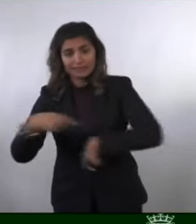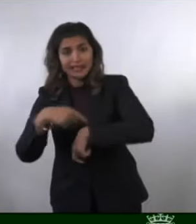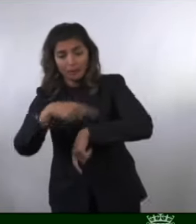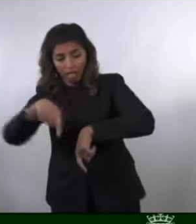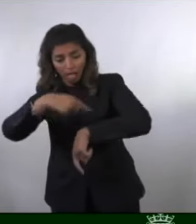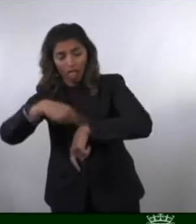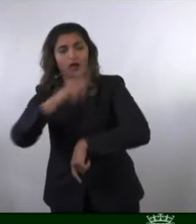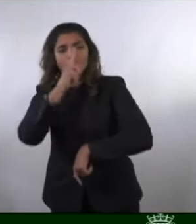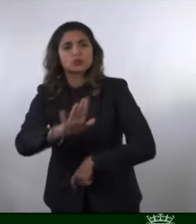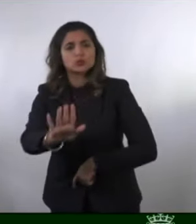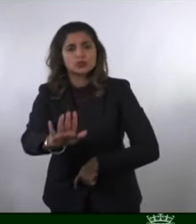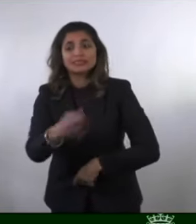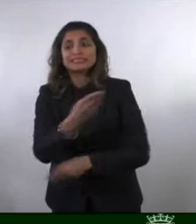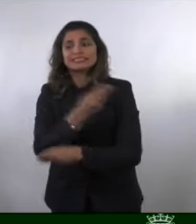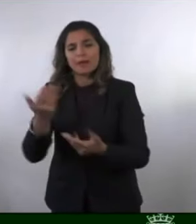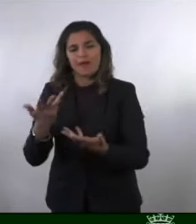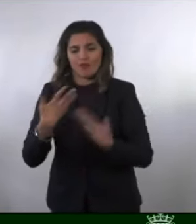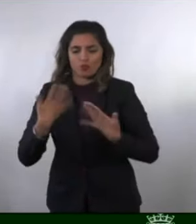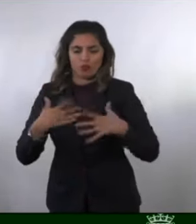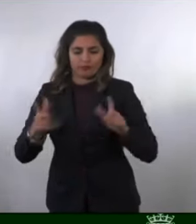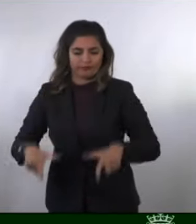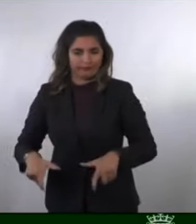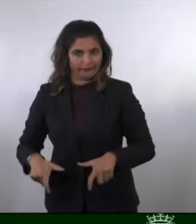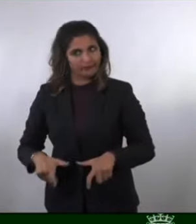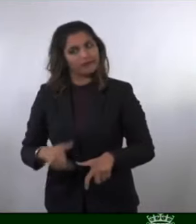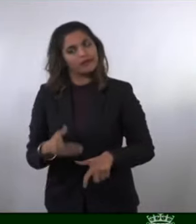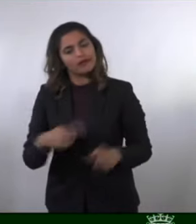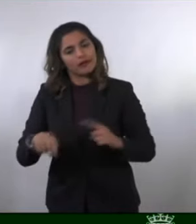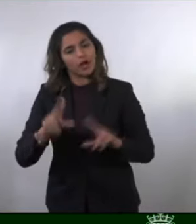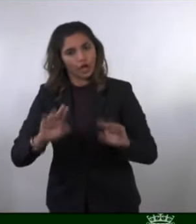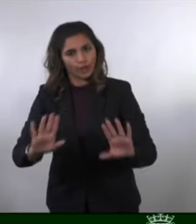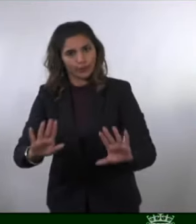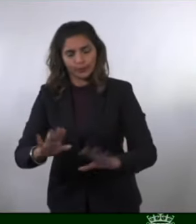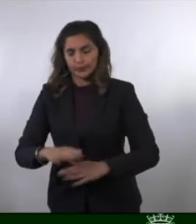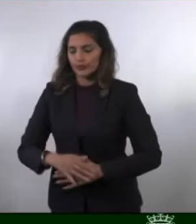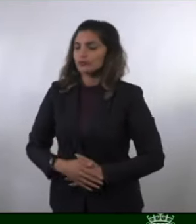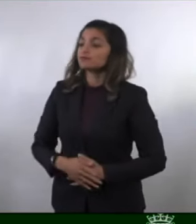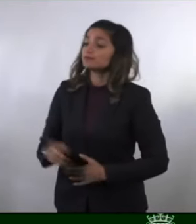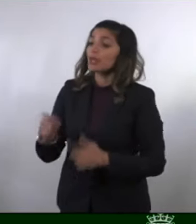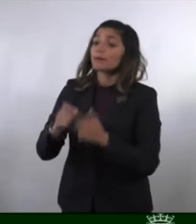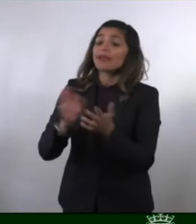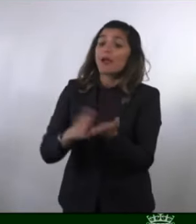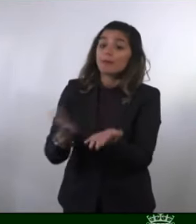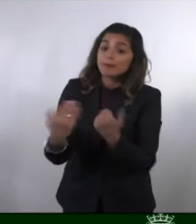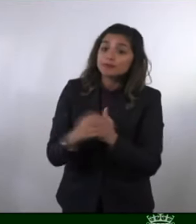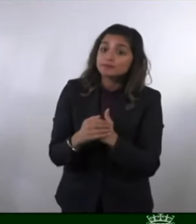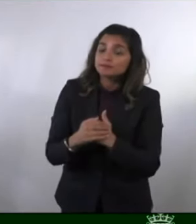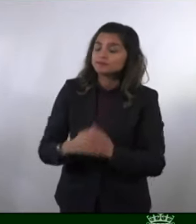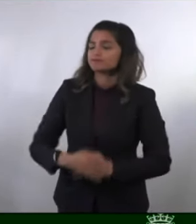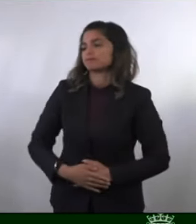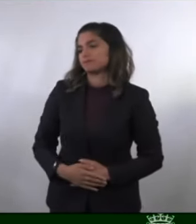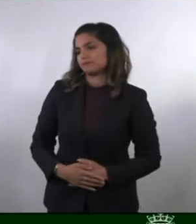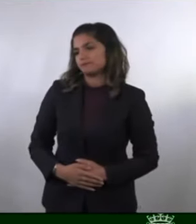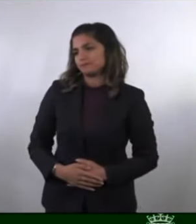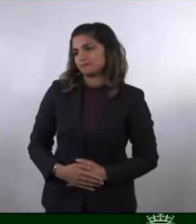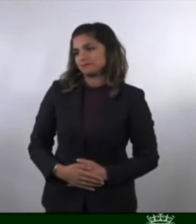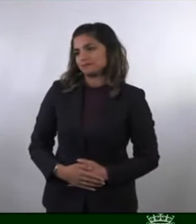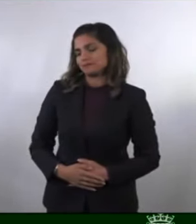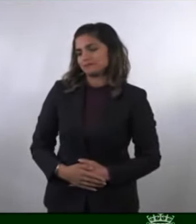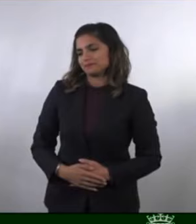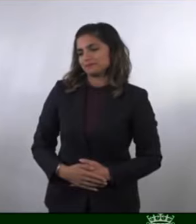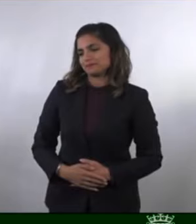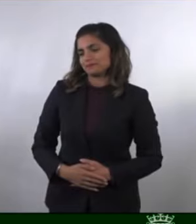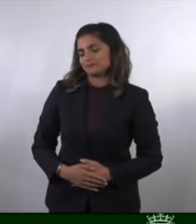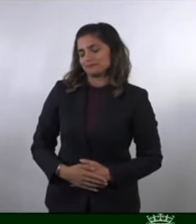day. Of course, some people want to be. Prime Minister. Yes, I'm interested in the Freudian slip from my honourable